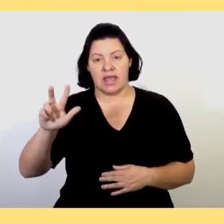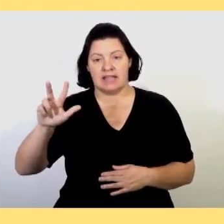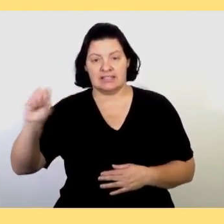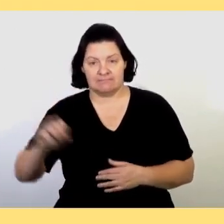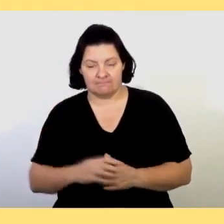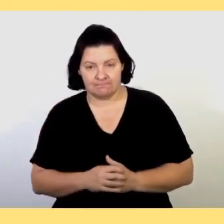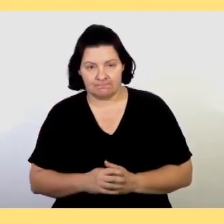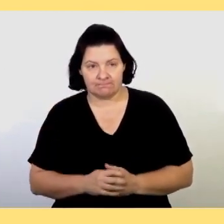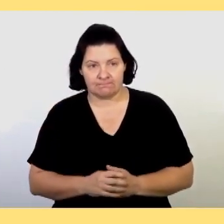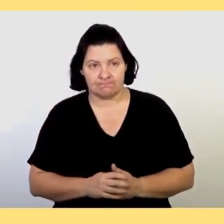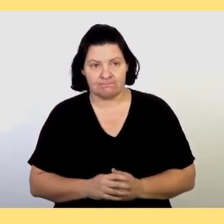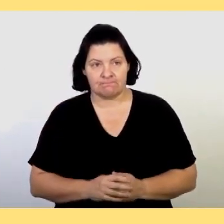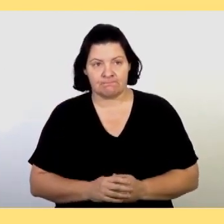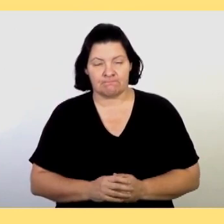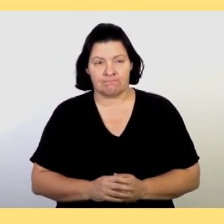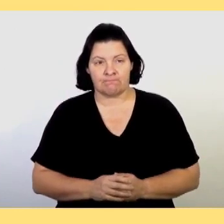439,180.